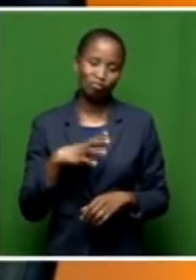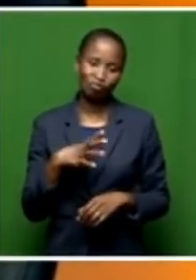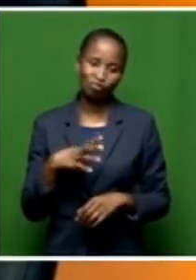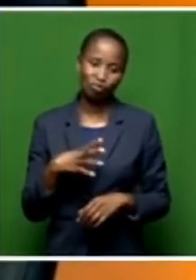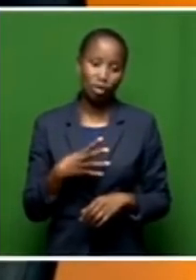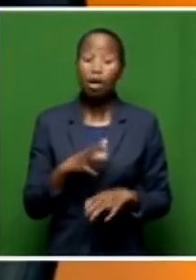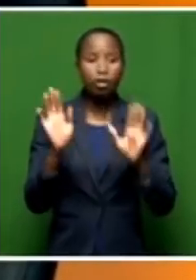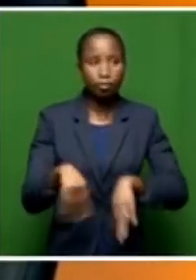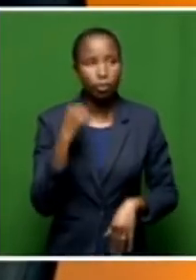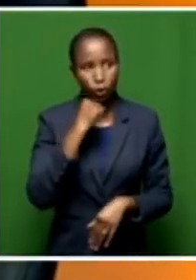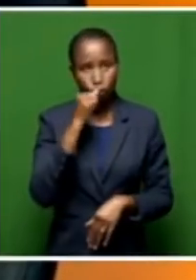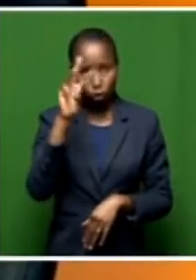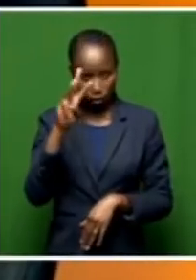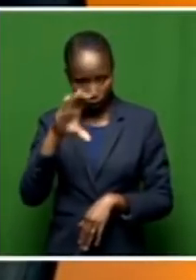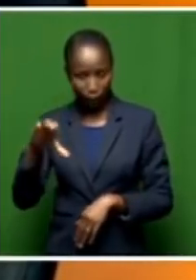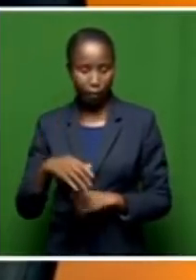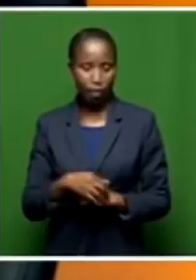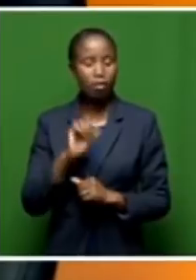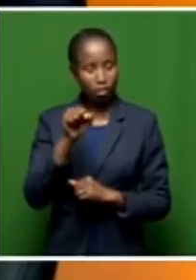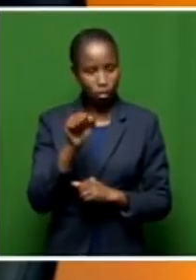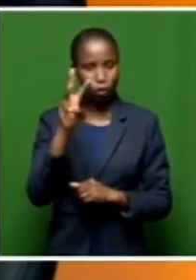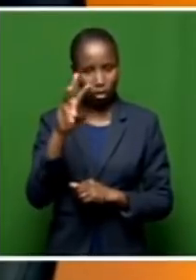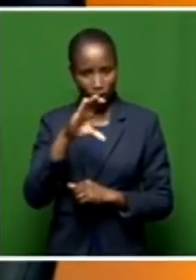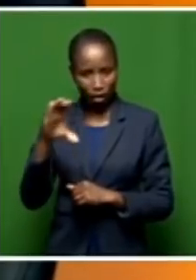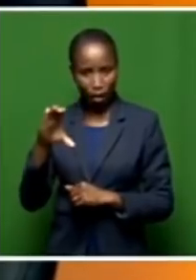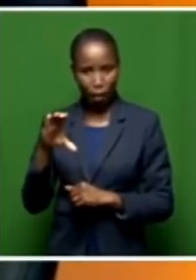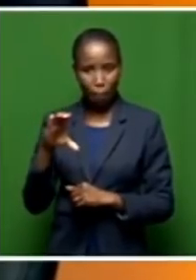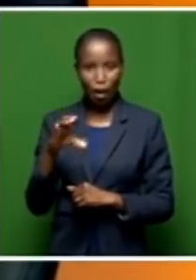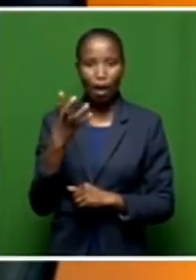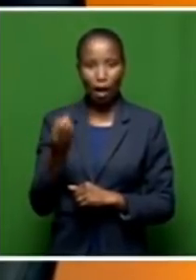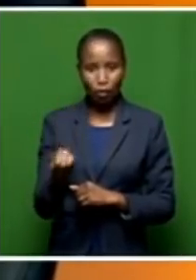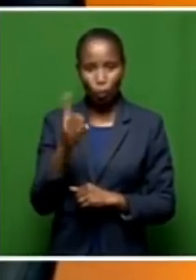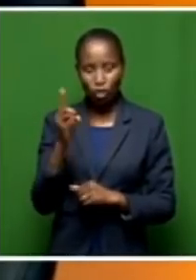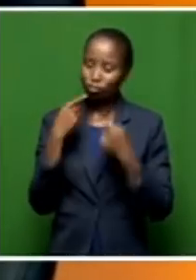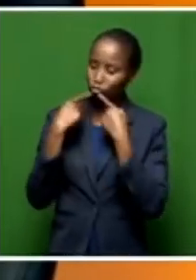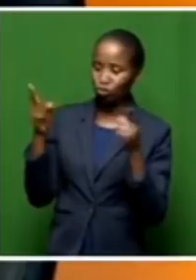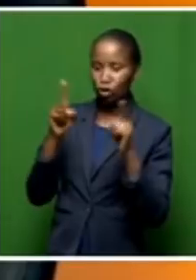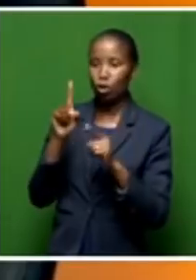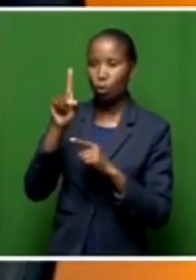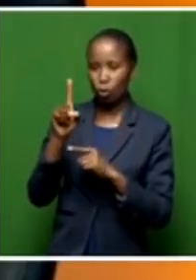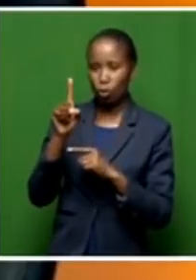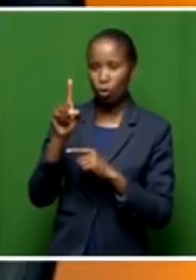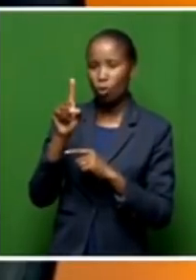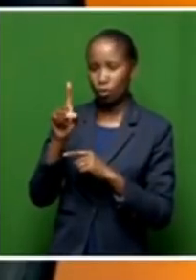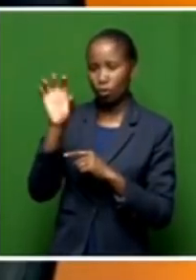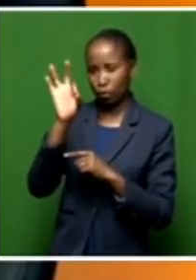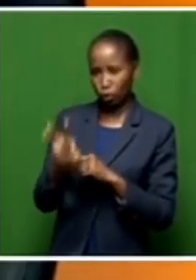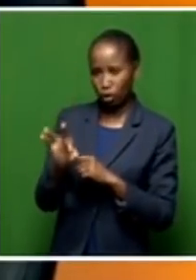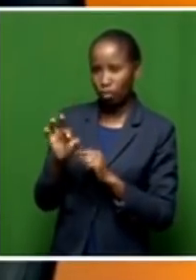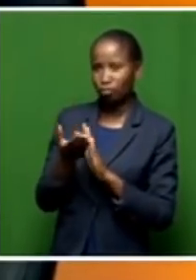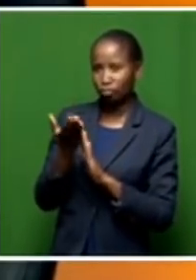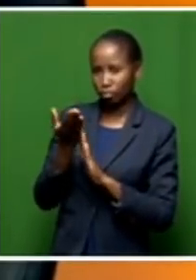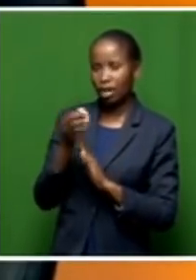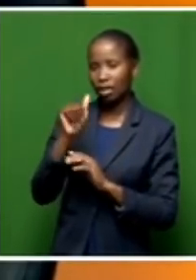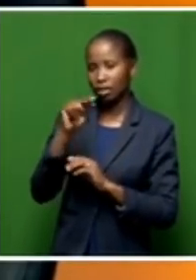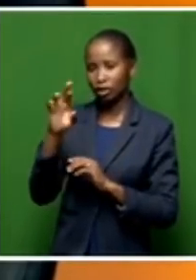Western Cape, there's 16.1% declared, so that's nice. ANC 21.3%, so